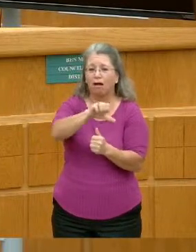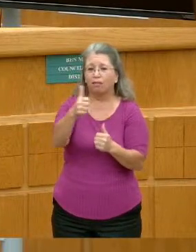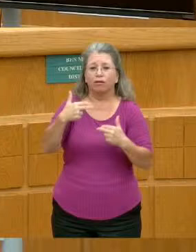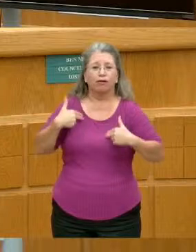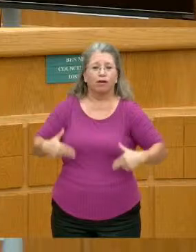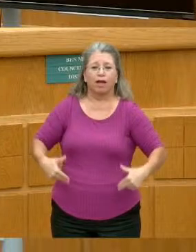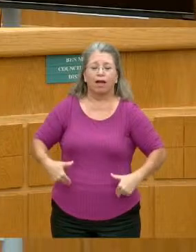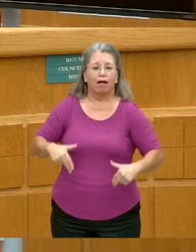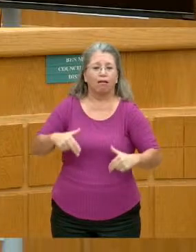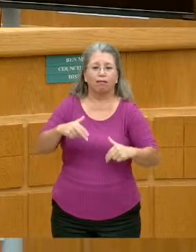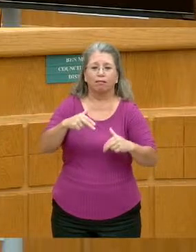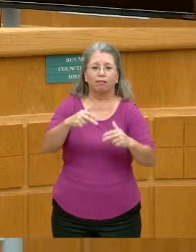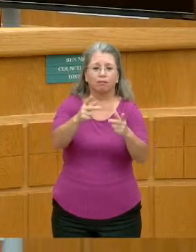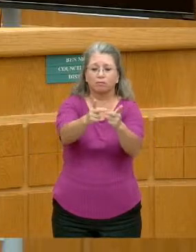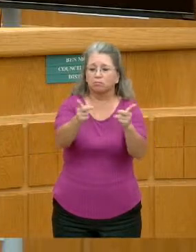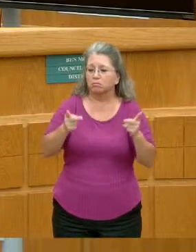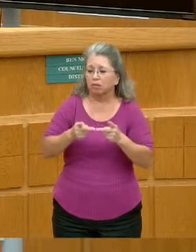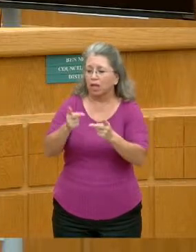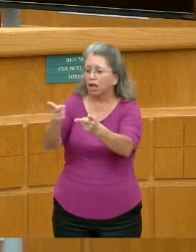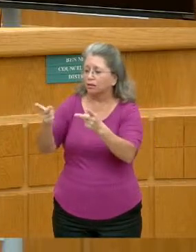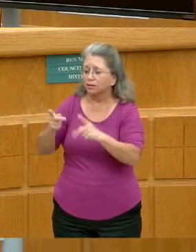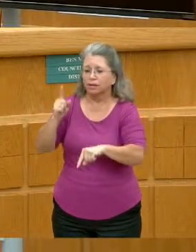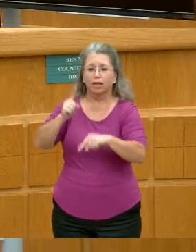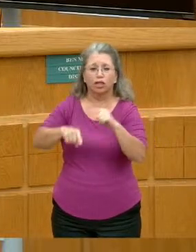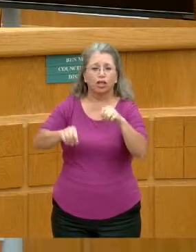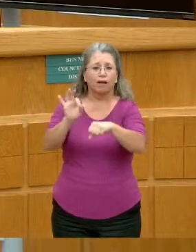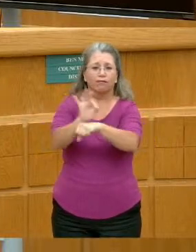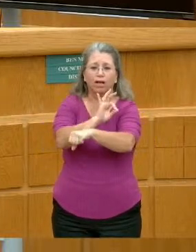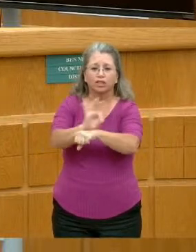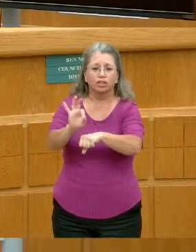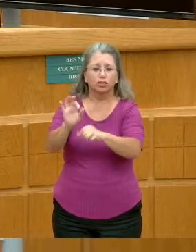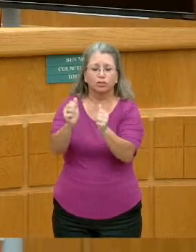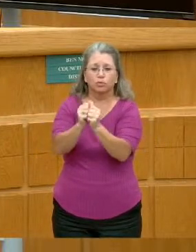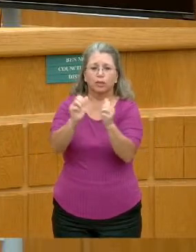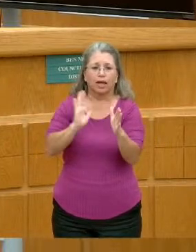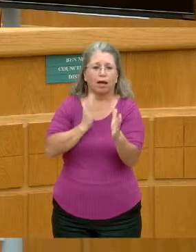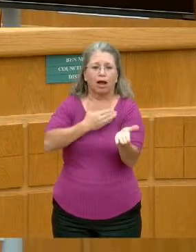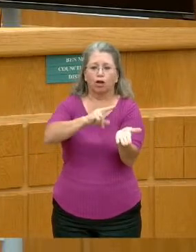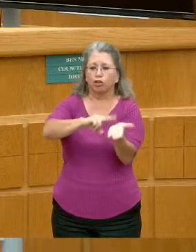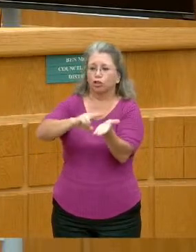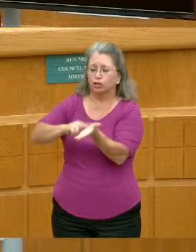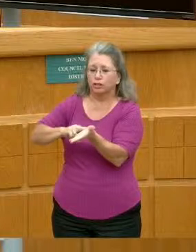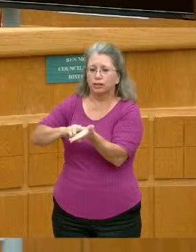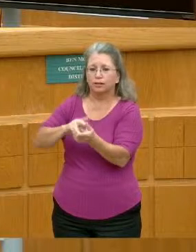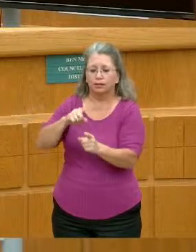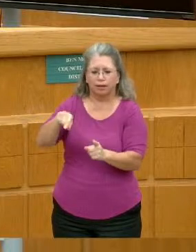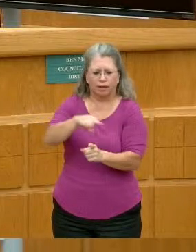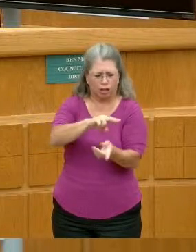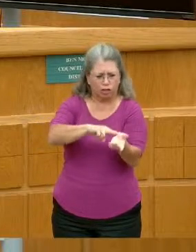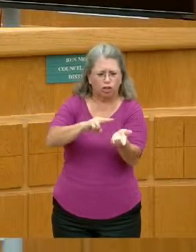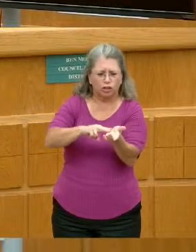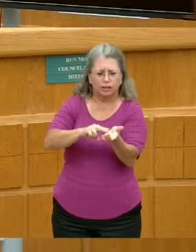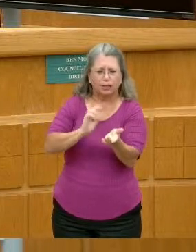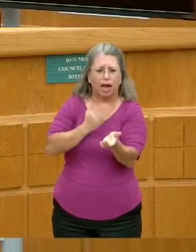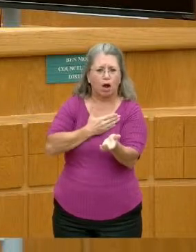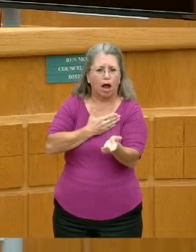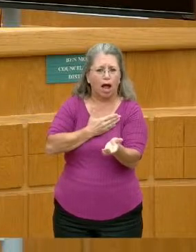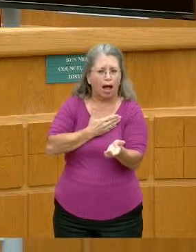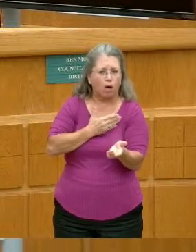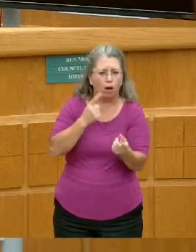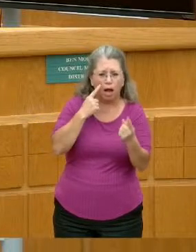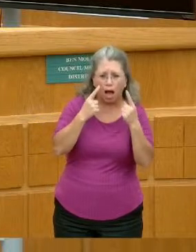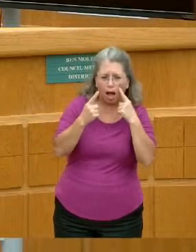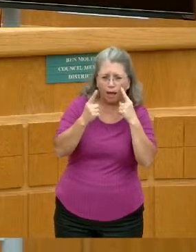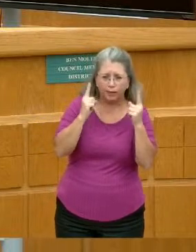facilities function without our nurses. They are our eyes and ears when we are